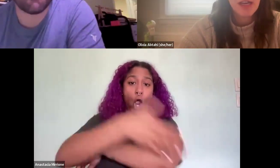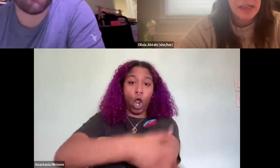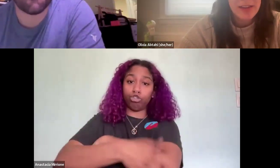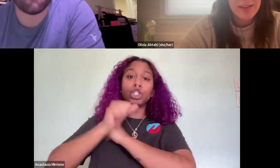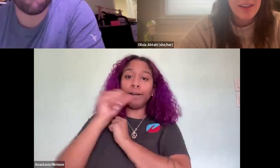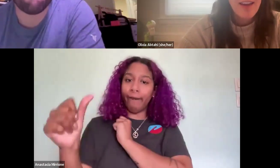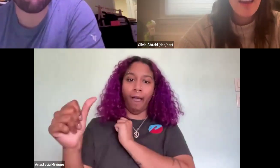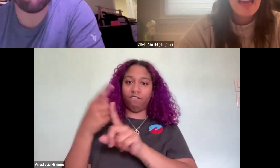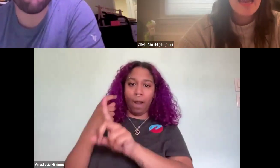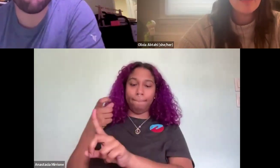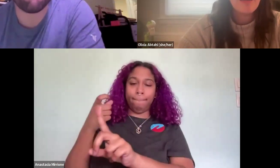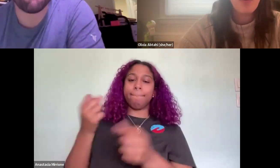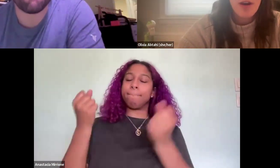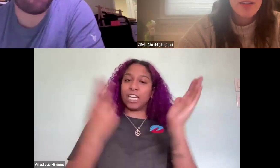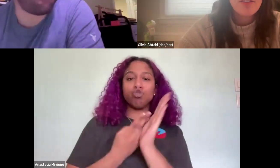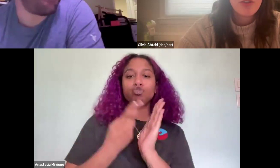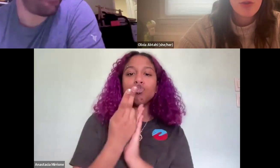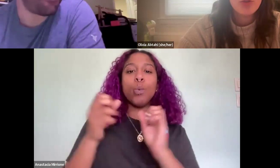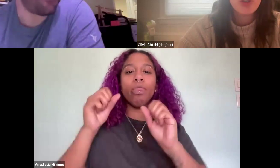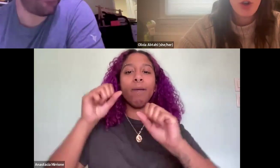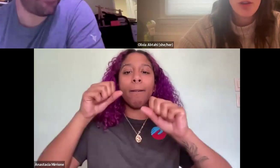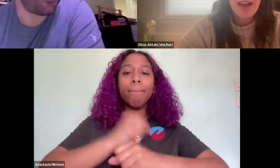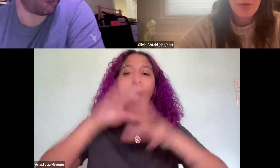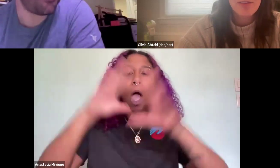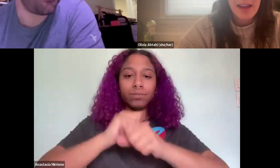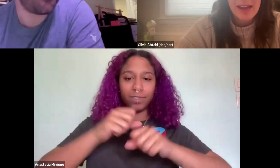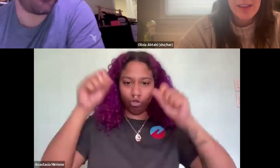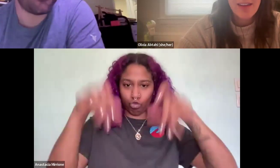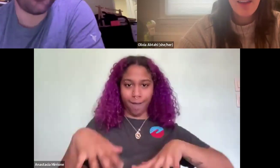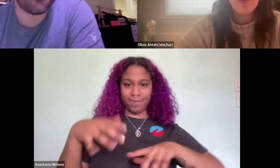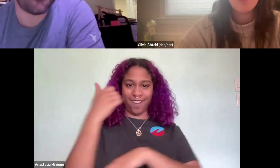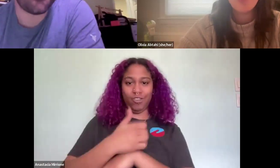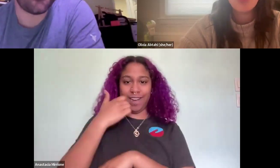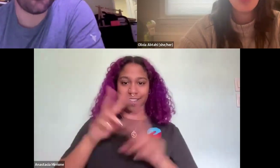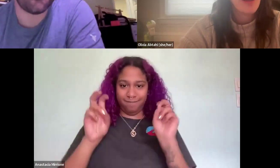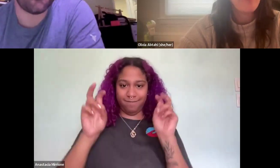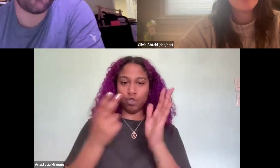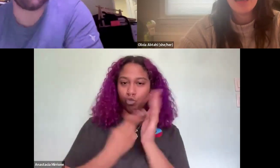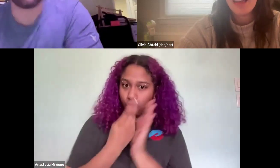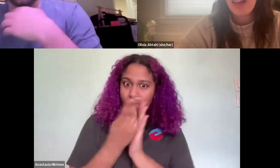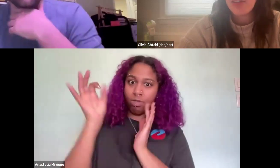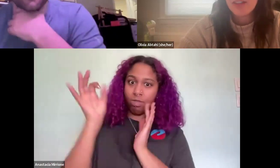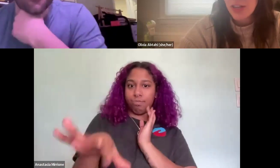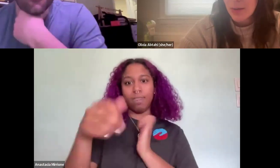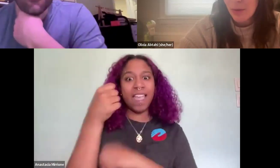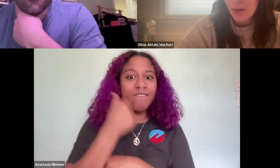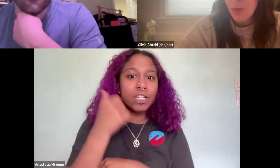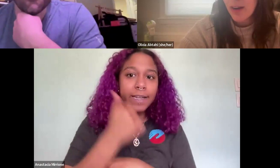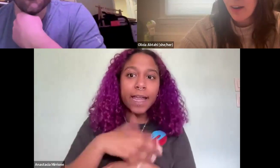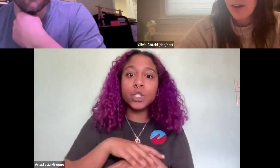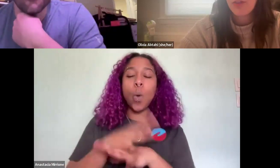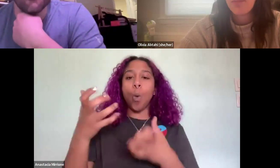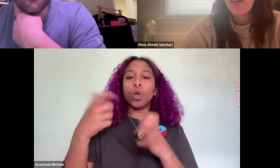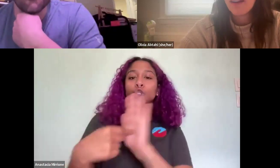on you daily. And I wanted to show what that was like and to have scenes at the dinner